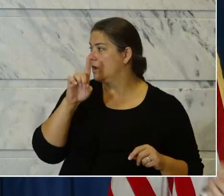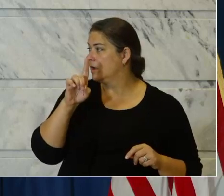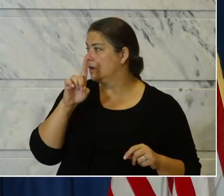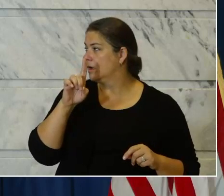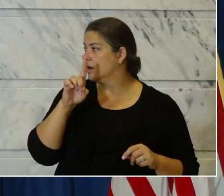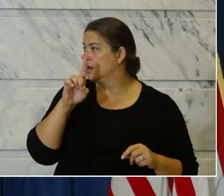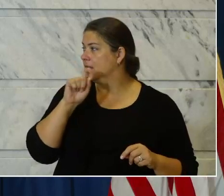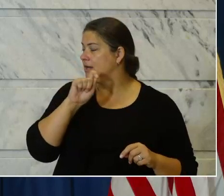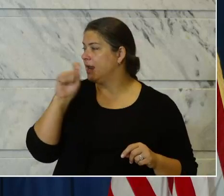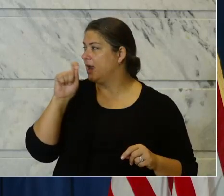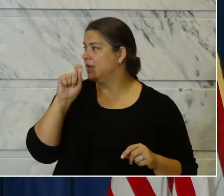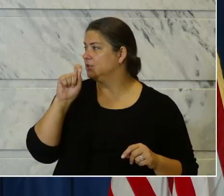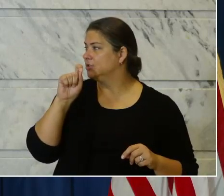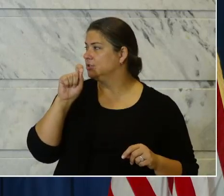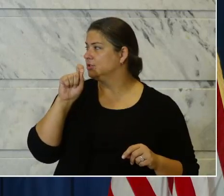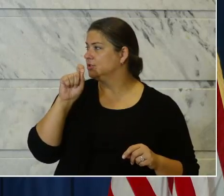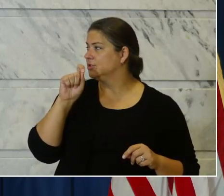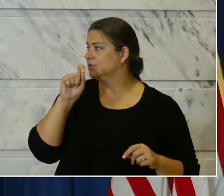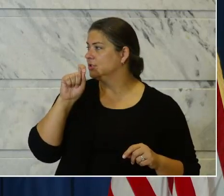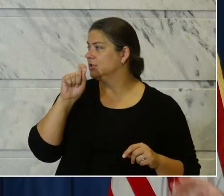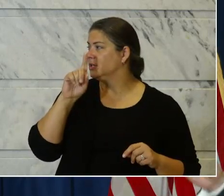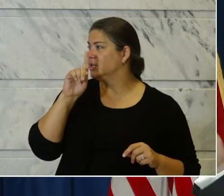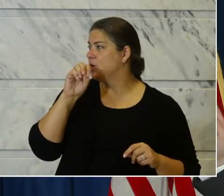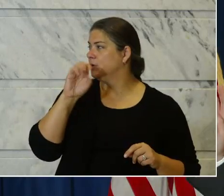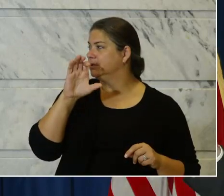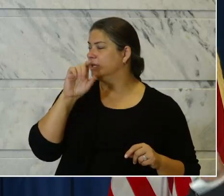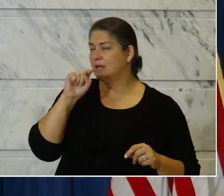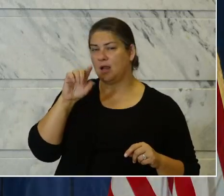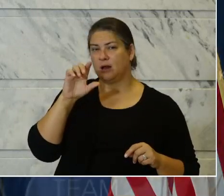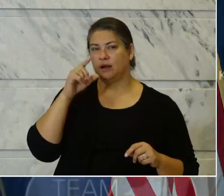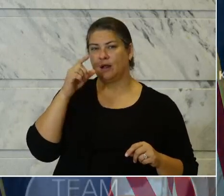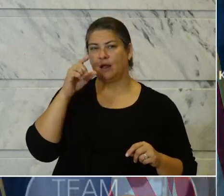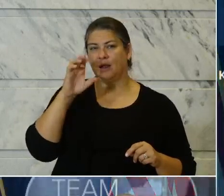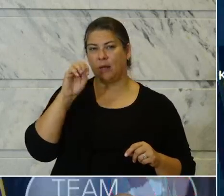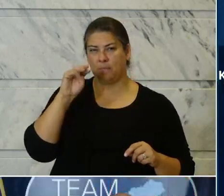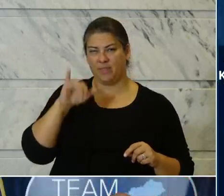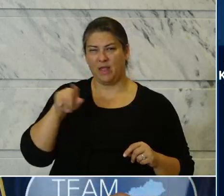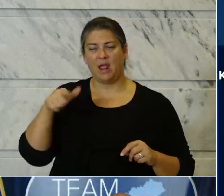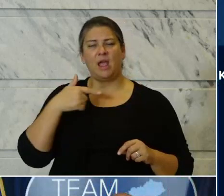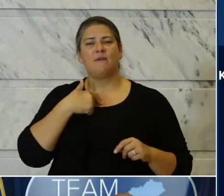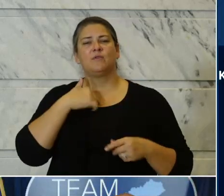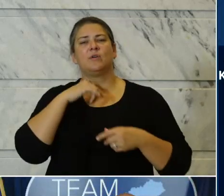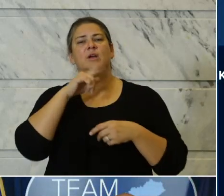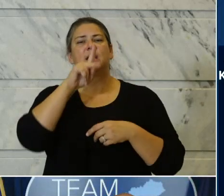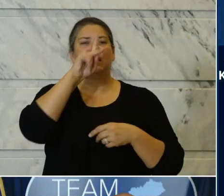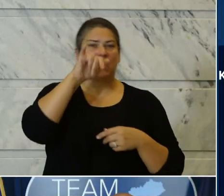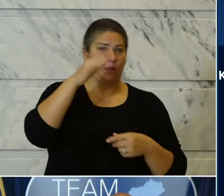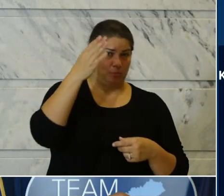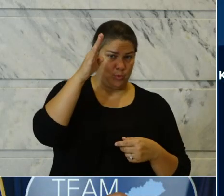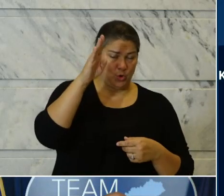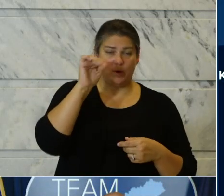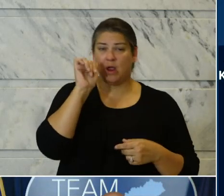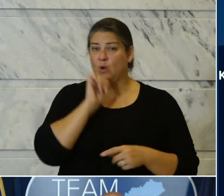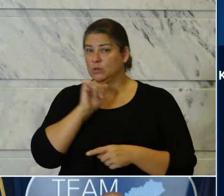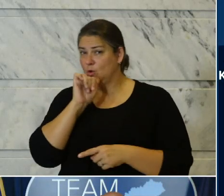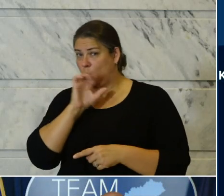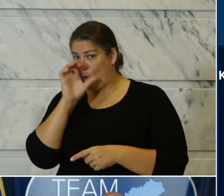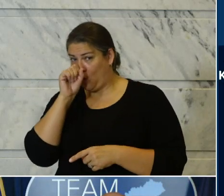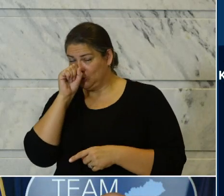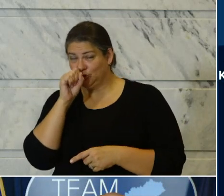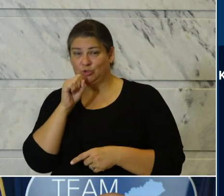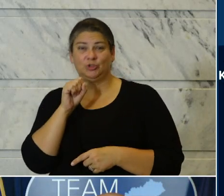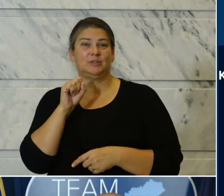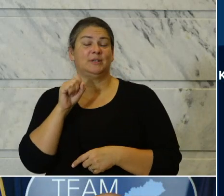91-divoc.com. This is a neat graphing website. Arizona's in the orange, Kentucky's in the blue. Arizona obviously got hit hard